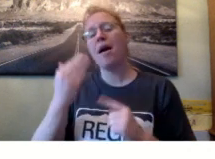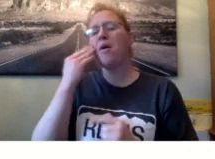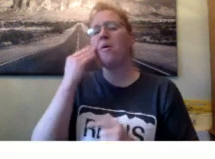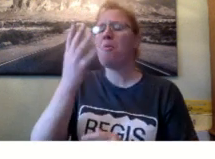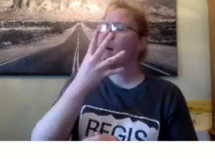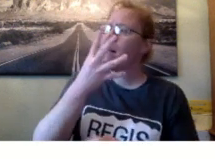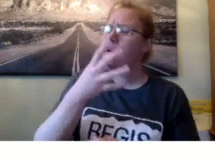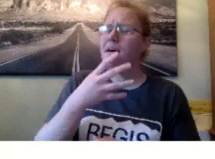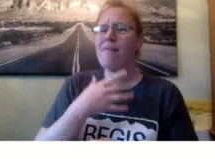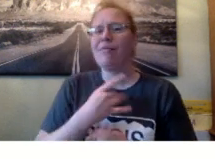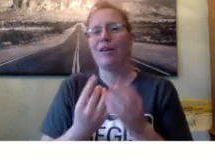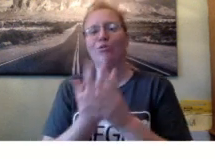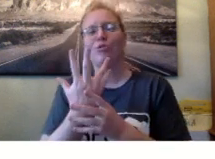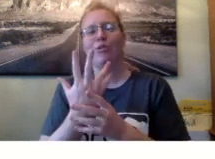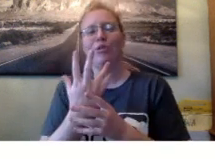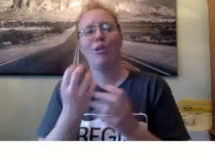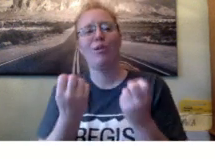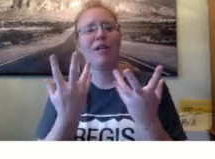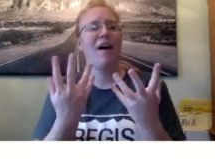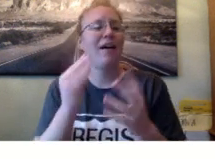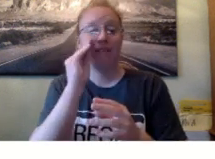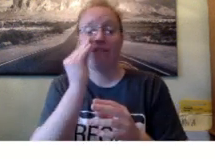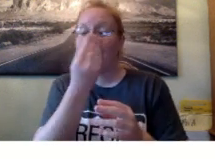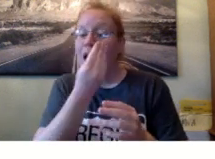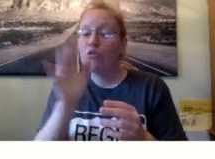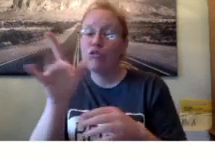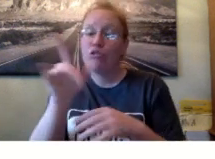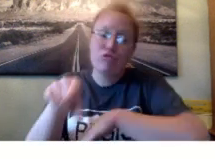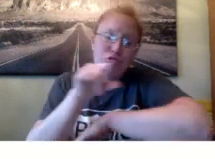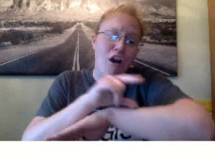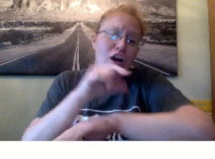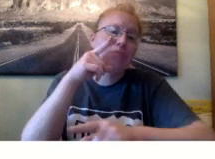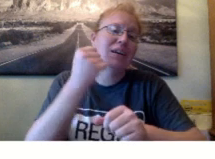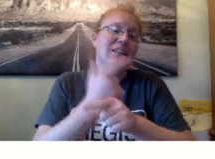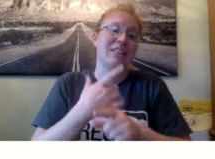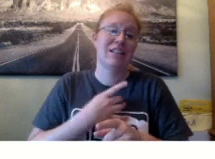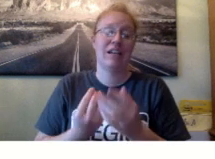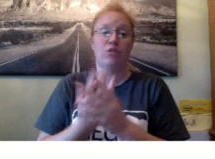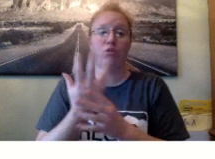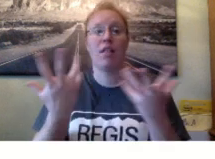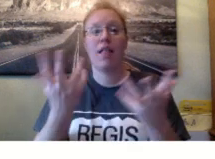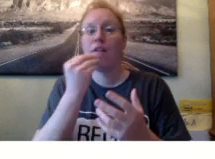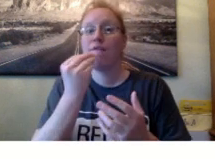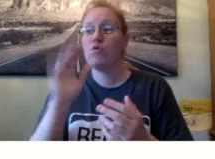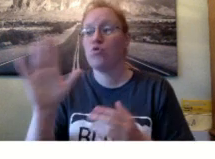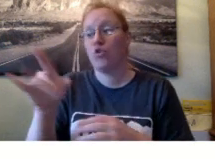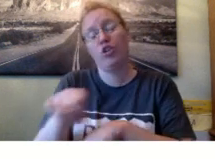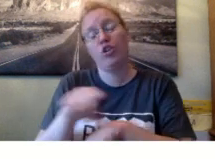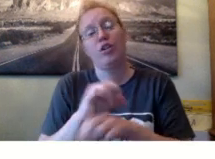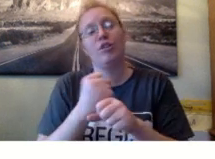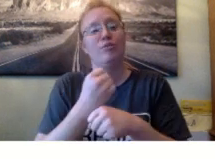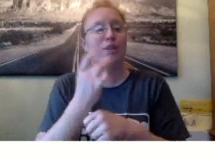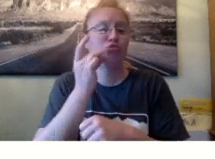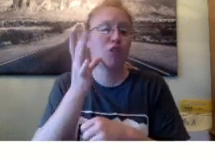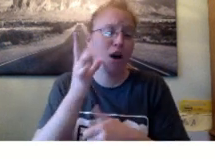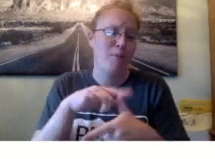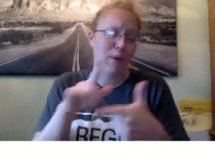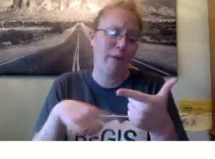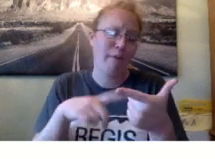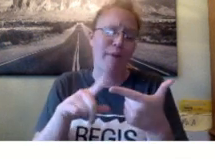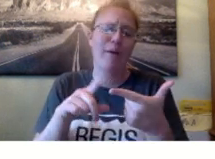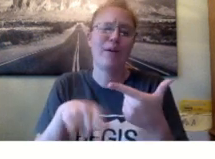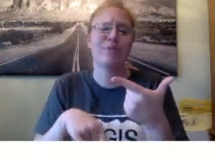mom likes to grow a lot of flowers in her garden, and my sister likes to grow a lot of food in her garden. So she makes strawberries, or